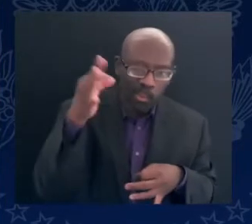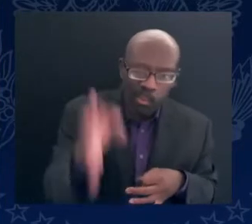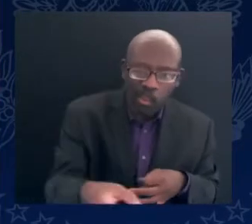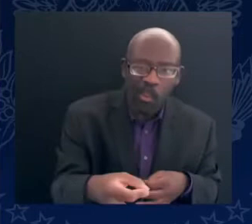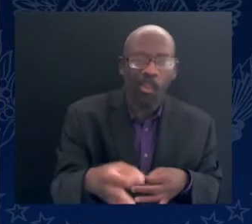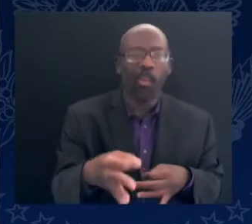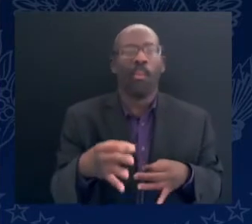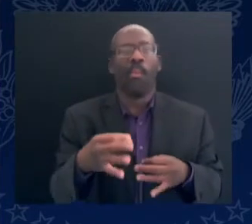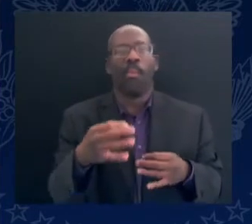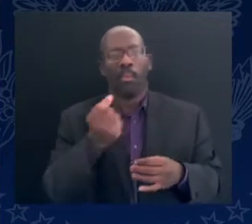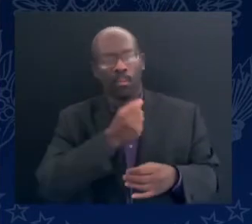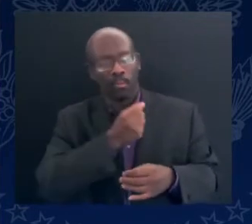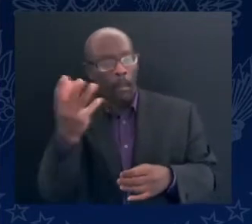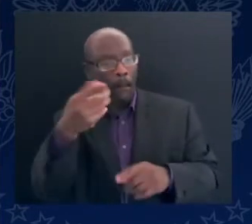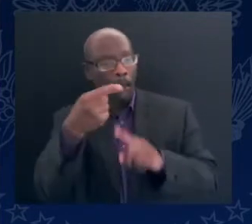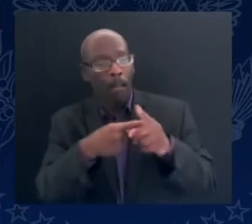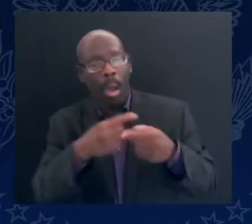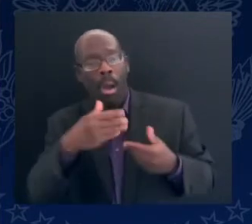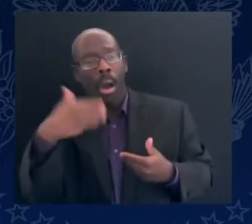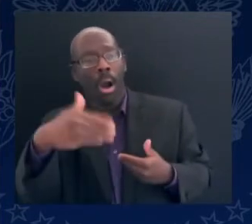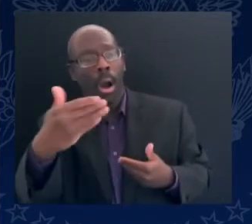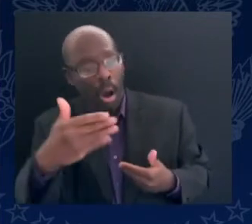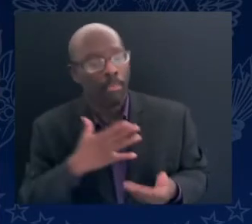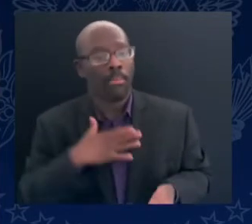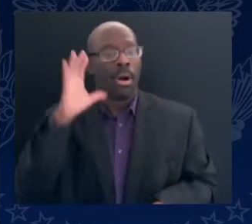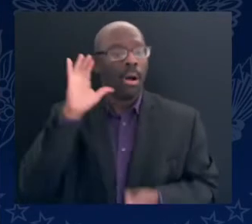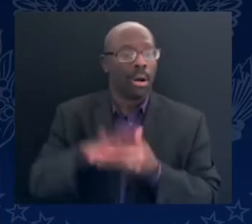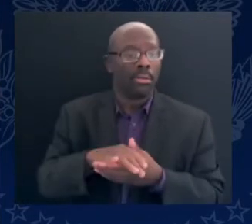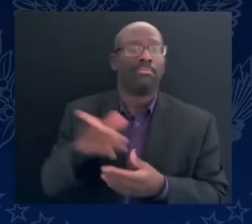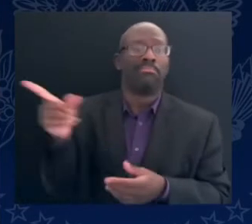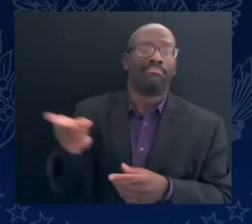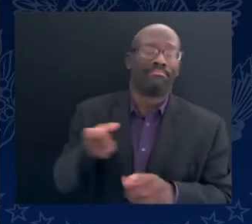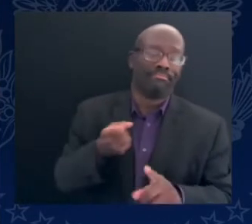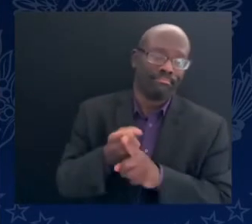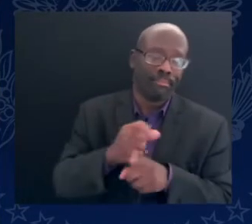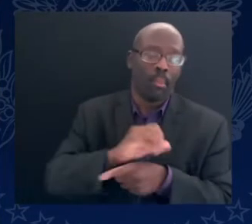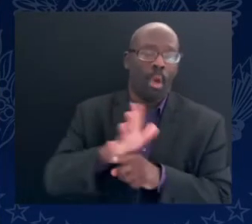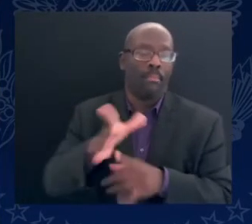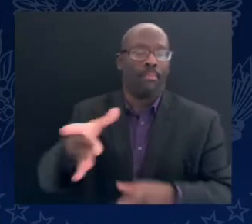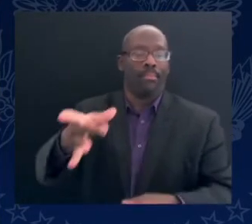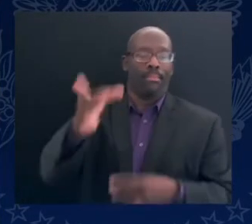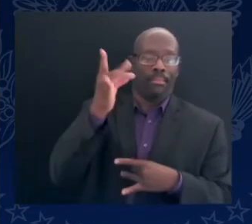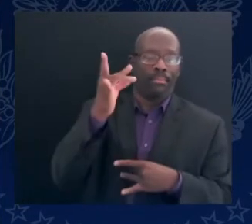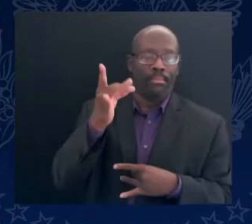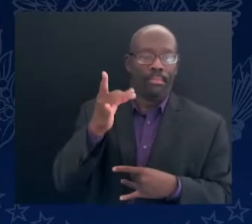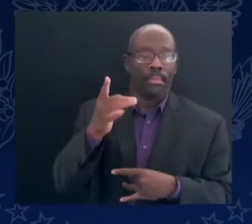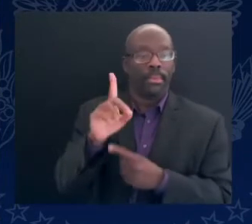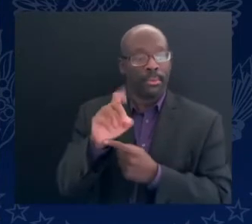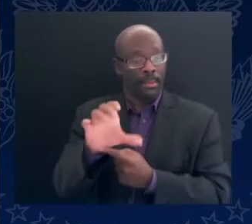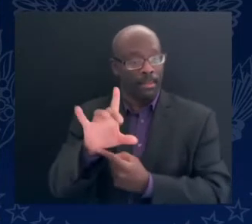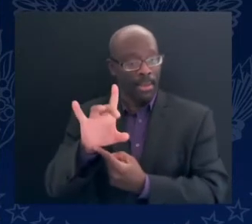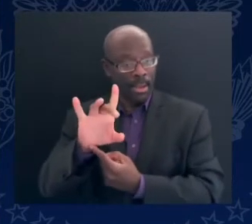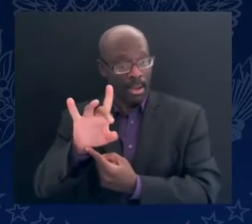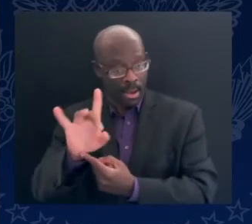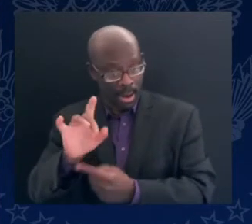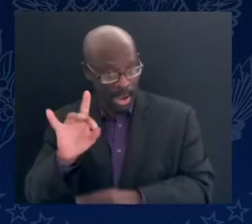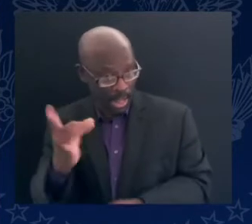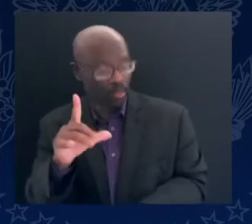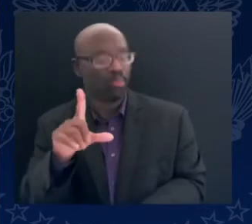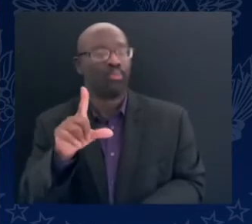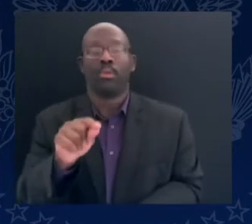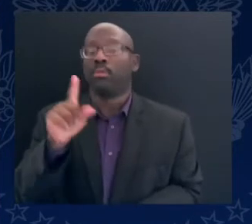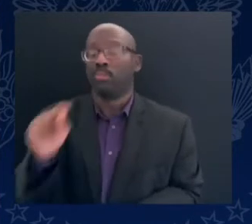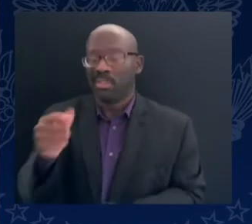later, my husband came down with COVID, and on December 8th of 2020, he passed away,